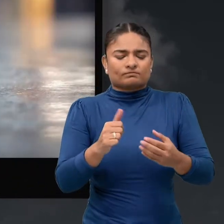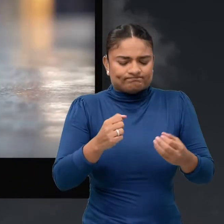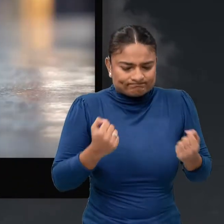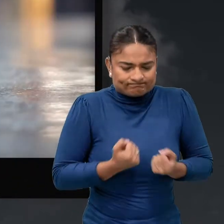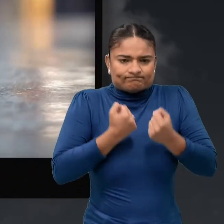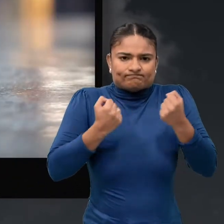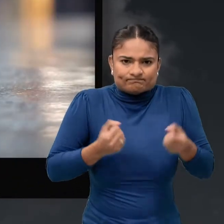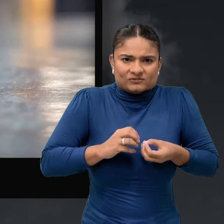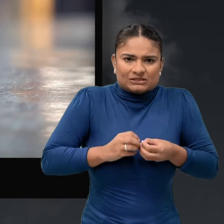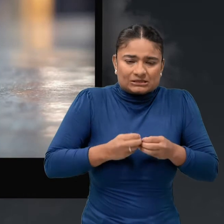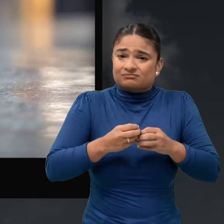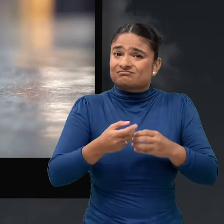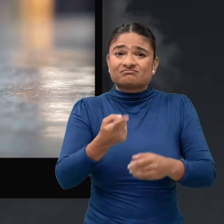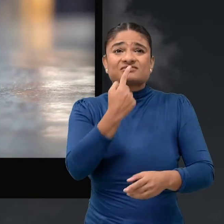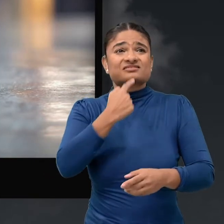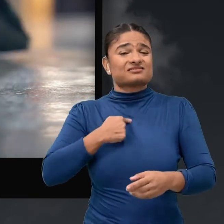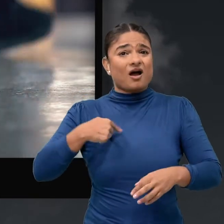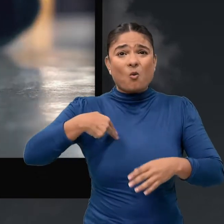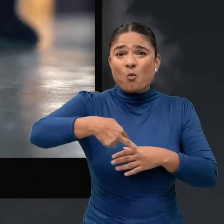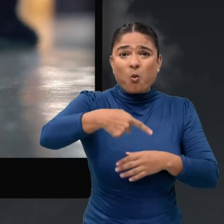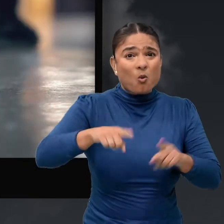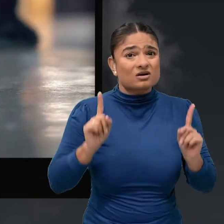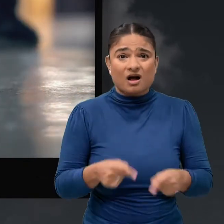learned that I wouldn't be able to walk again.